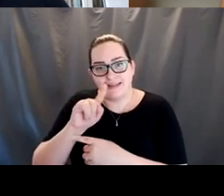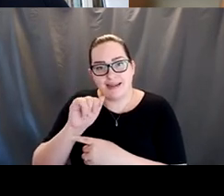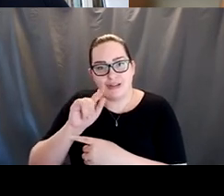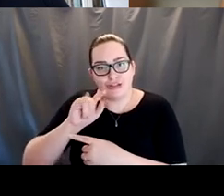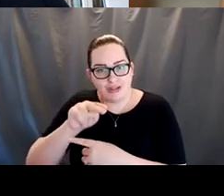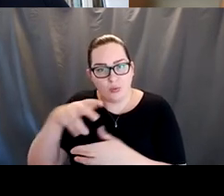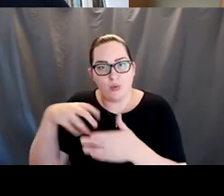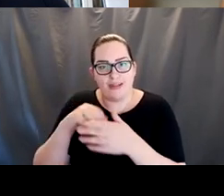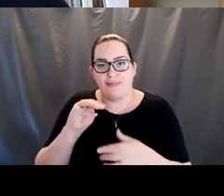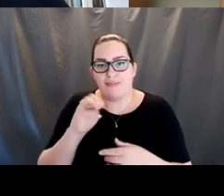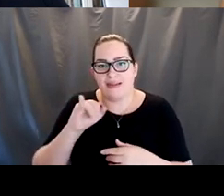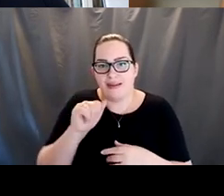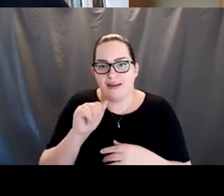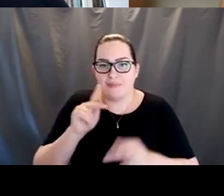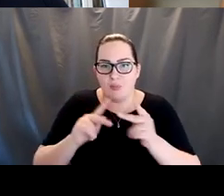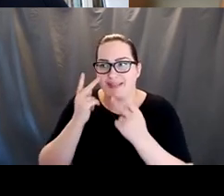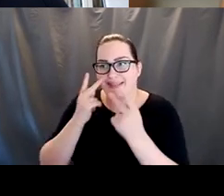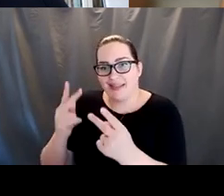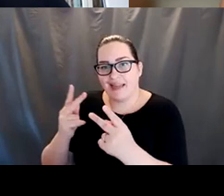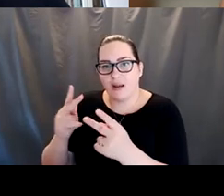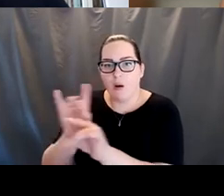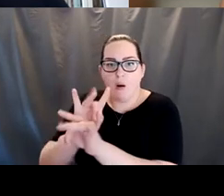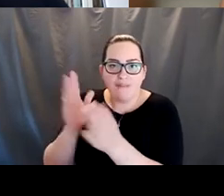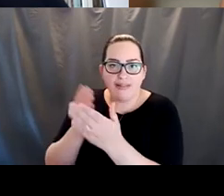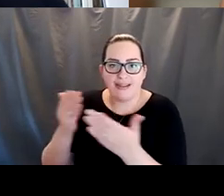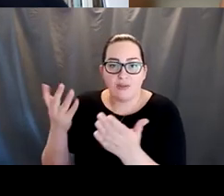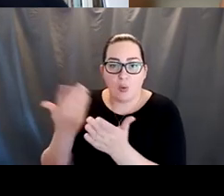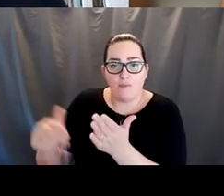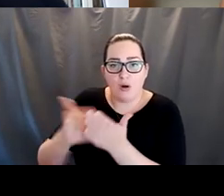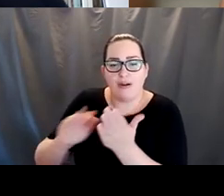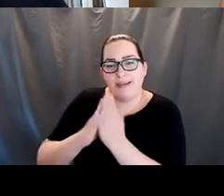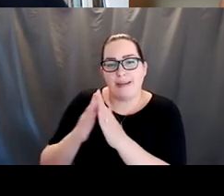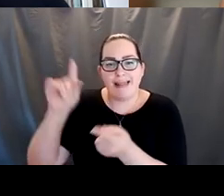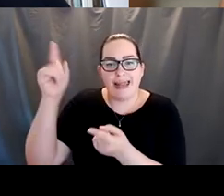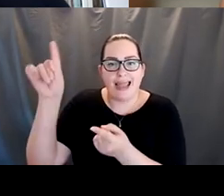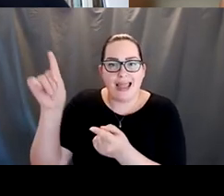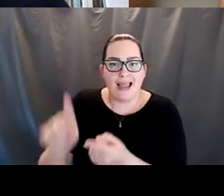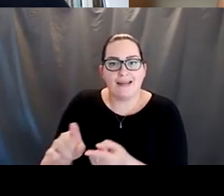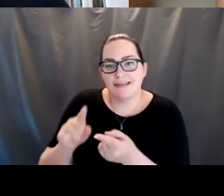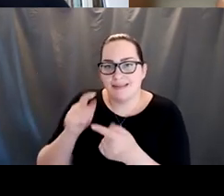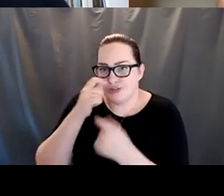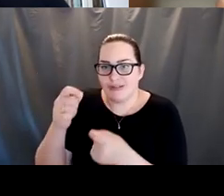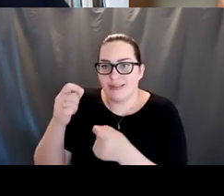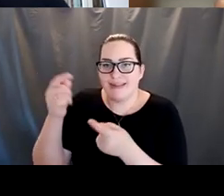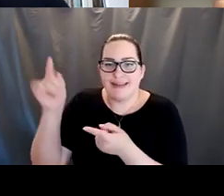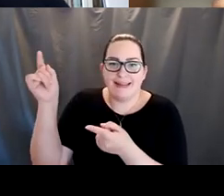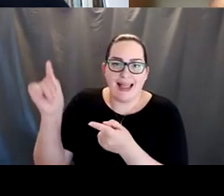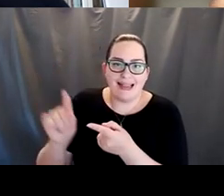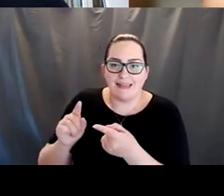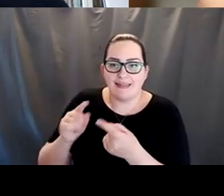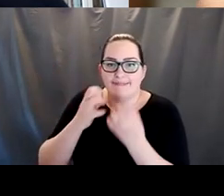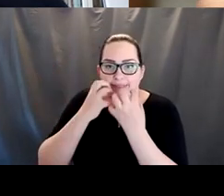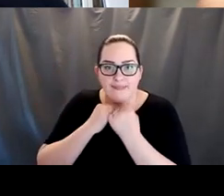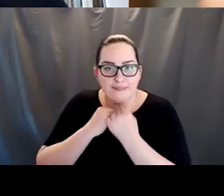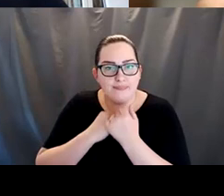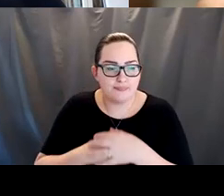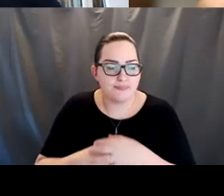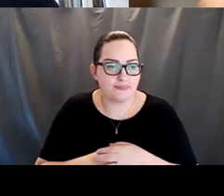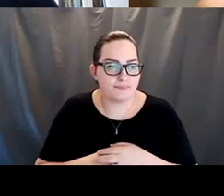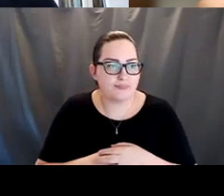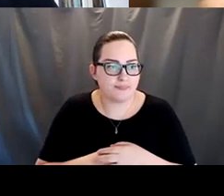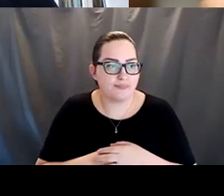really important to me, that someone who had been so paralyzed and taken, all of her power had been taken away, I felt like I